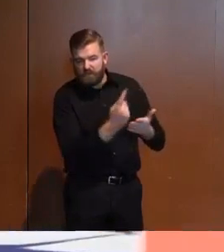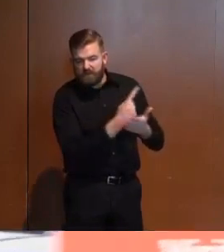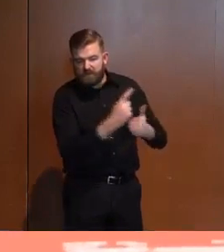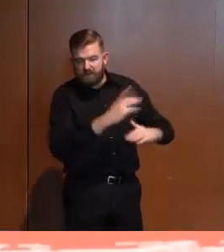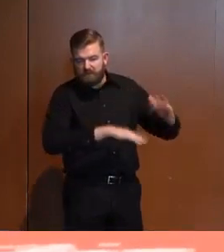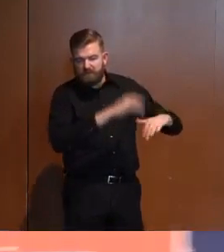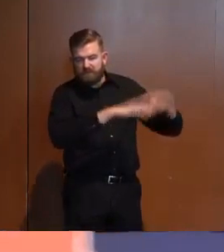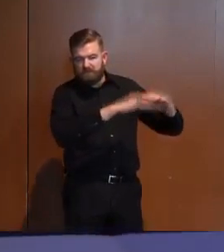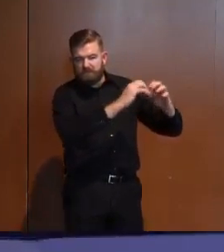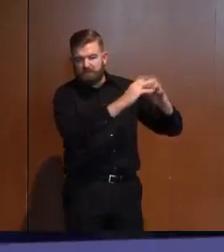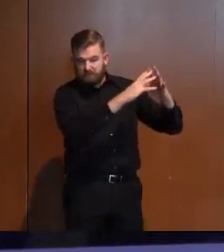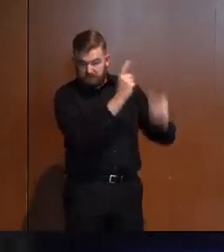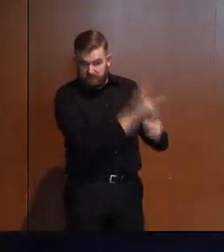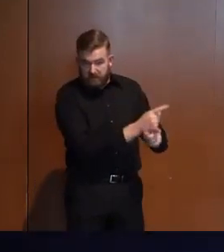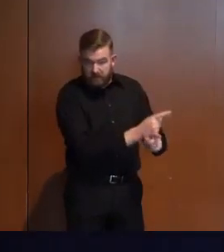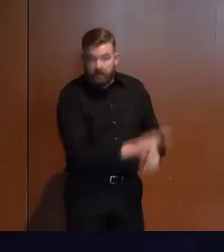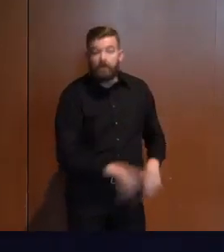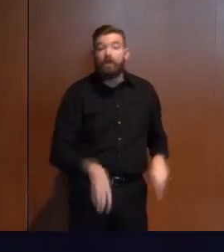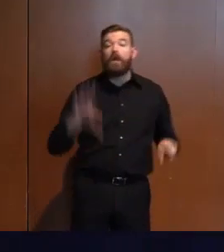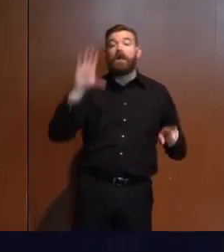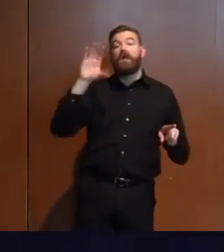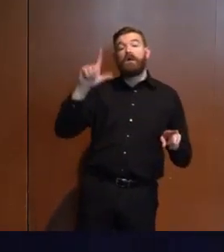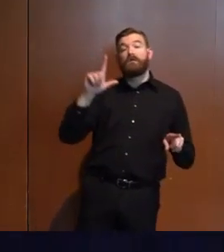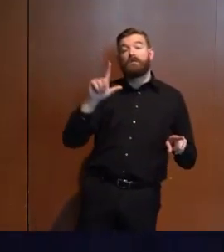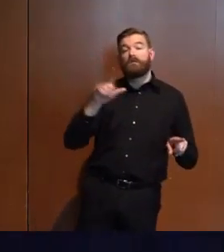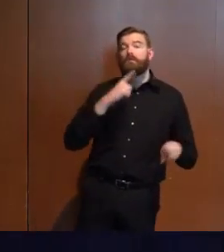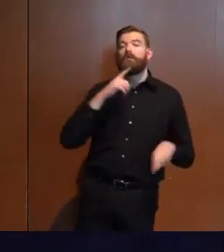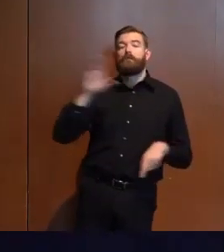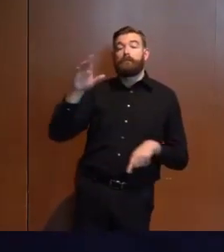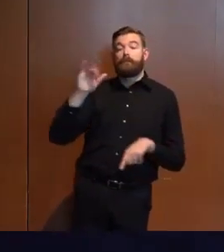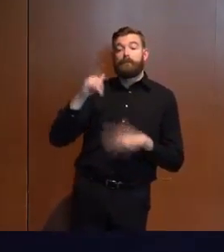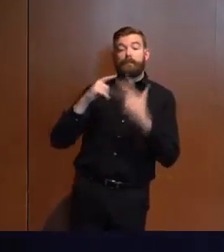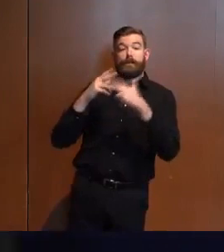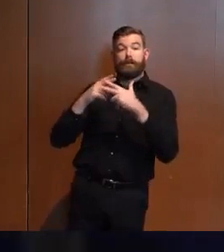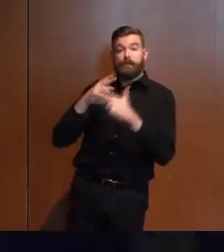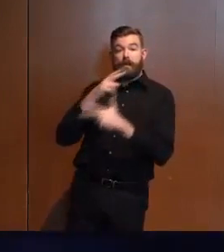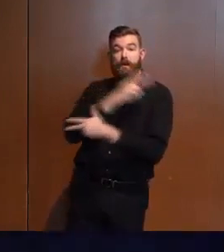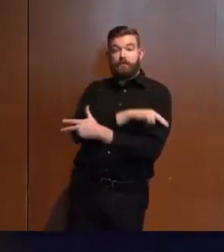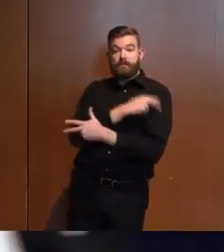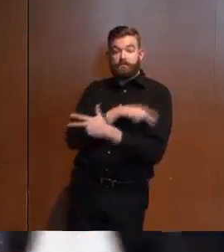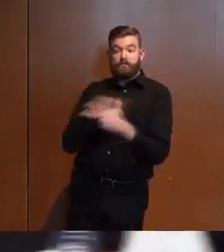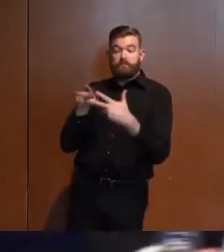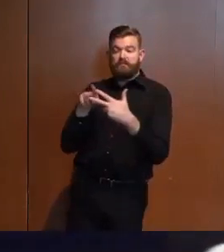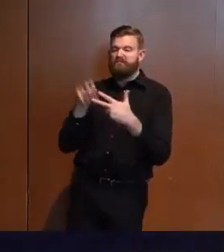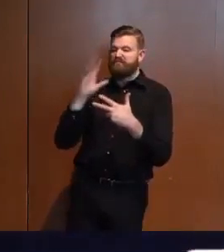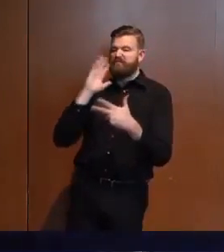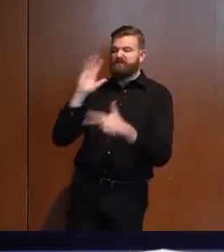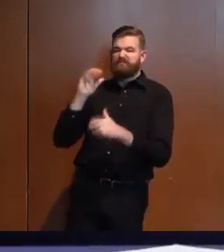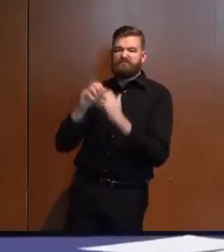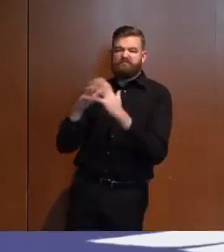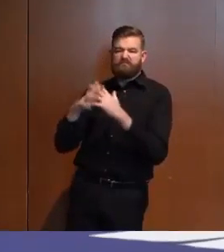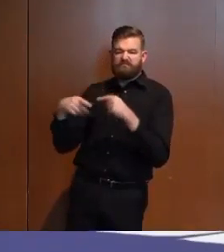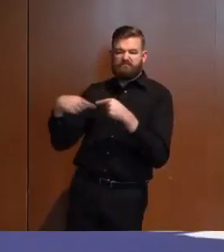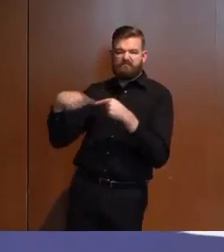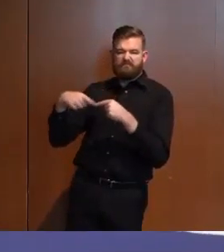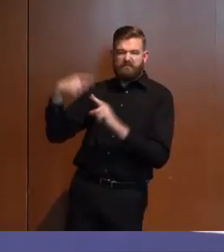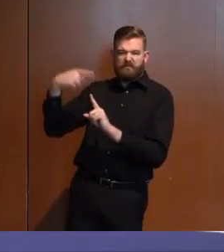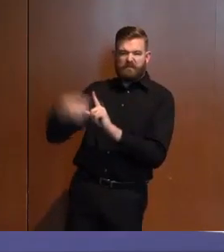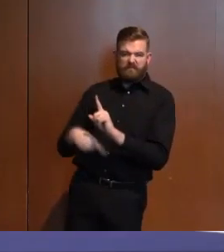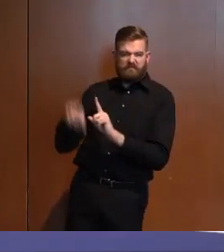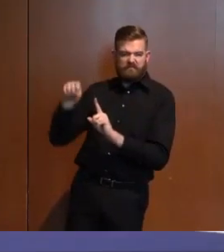Within a month for the other two? And then on the second question, we actually had a meeting. We're still machining this. It is at a minimum, obviously, healthcare workers and